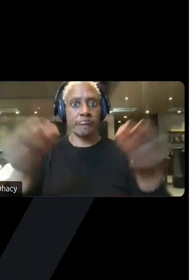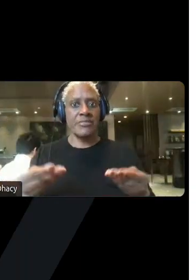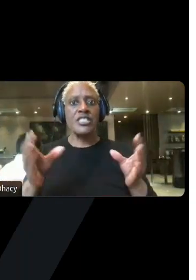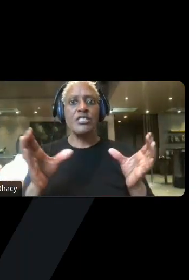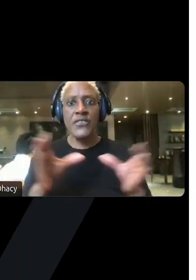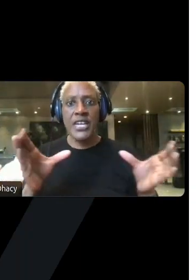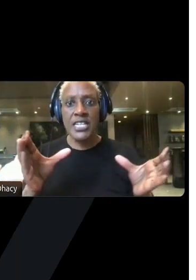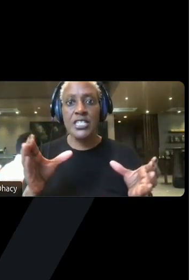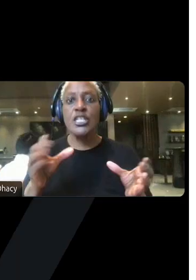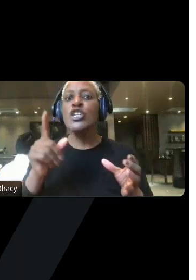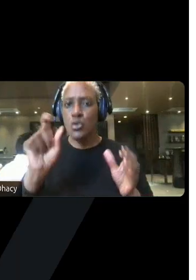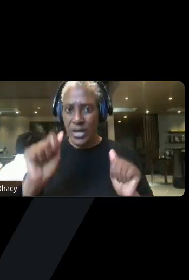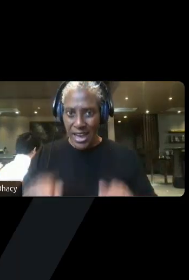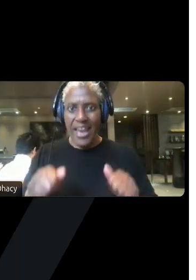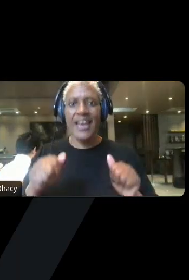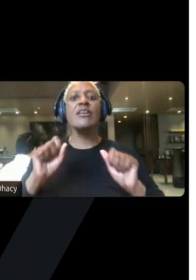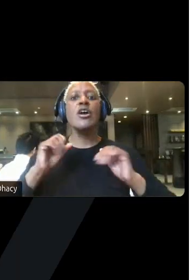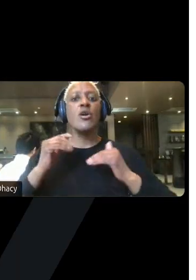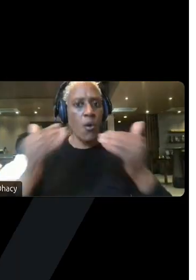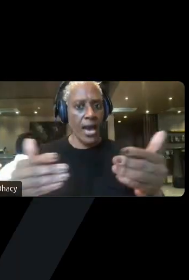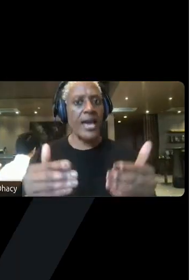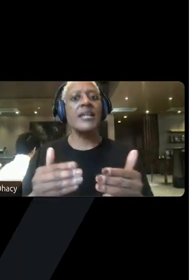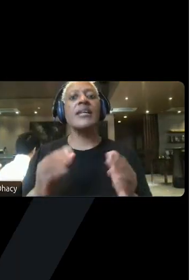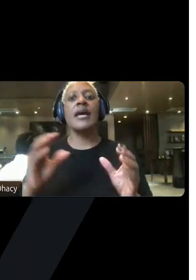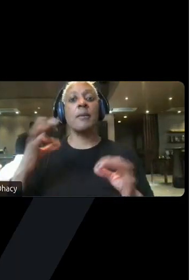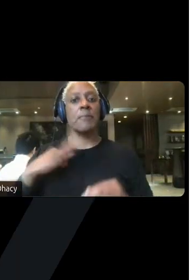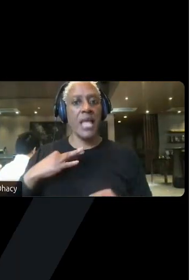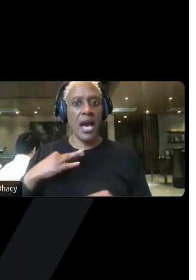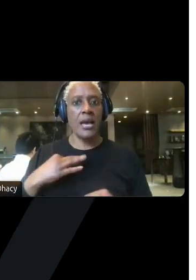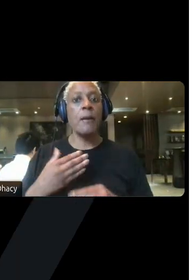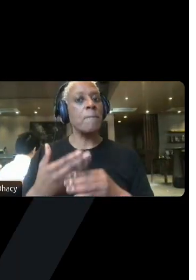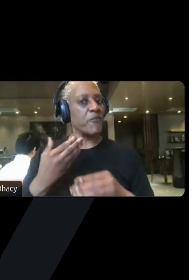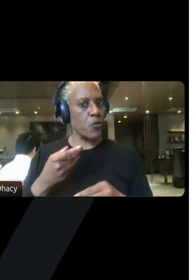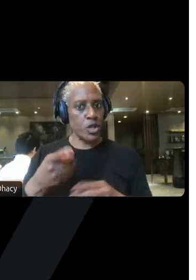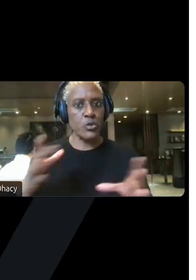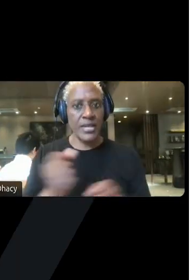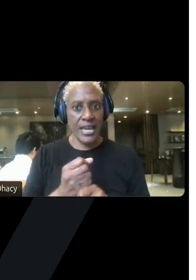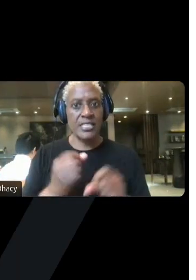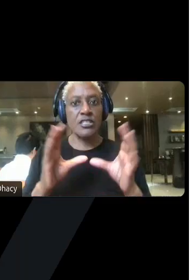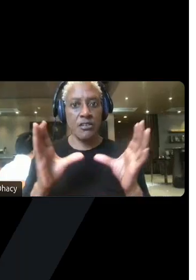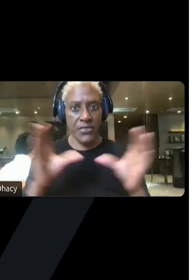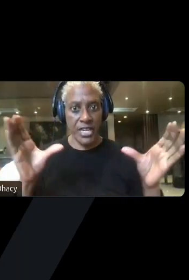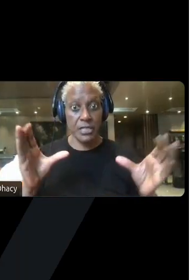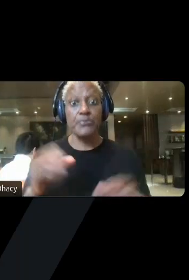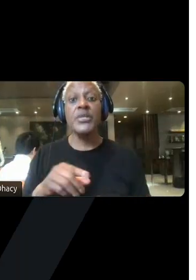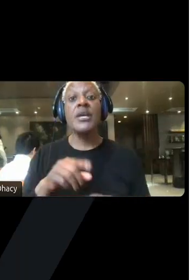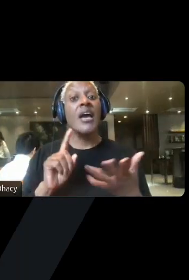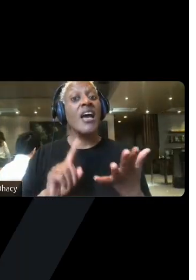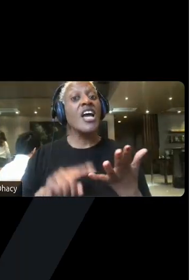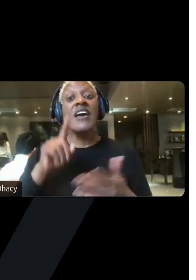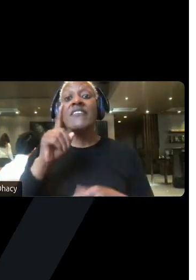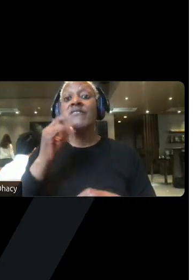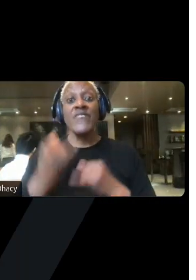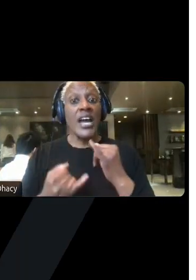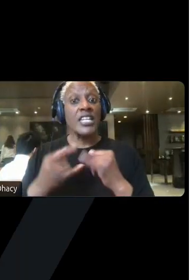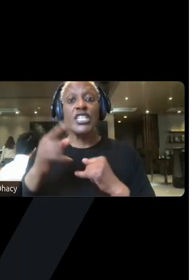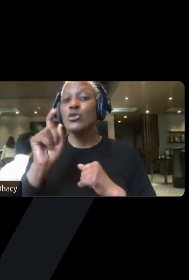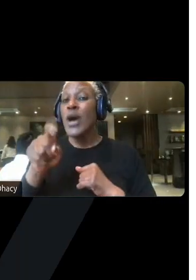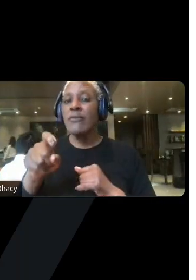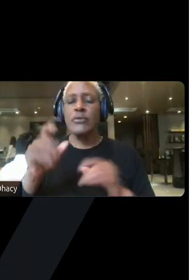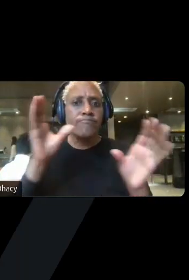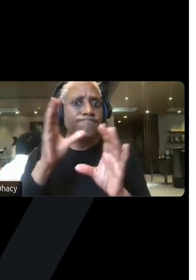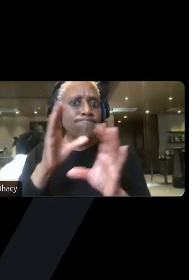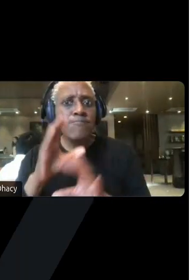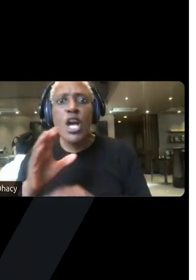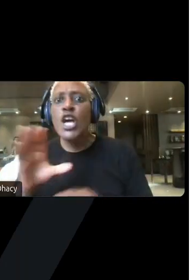apply. And finally, finding your own position, doing your own outreach and networking, which we will